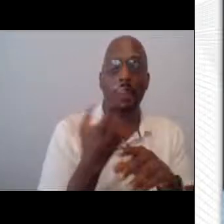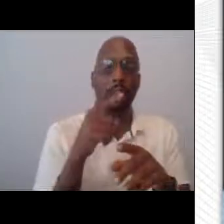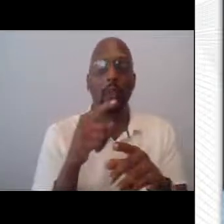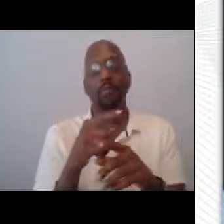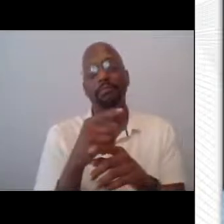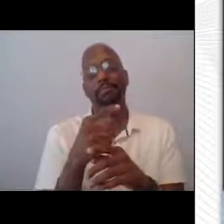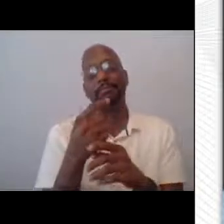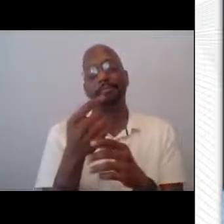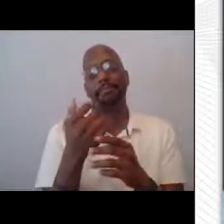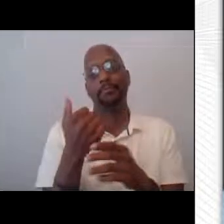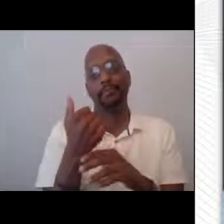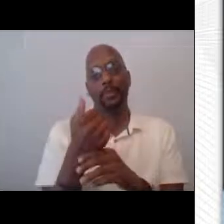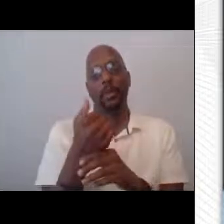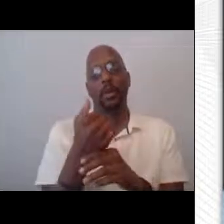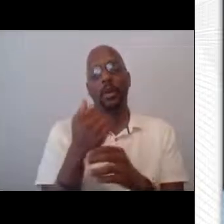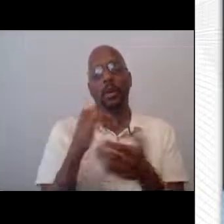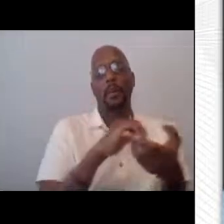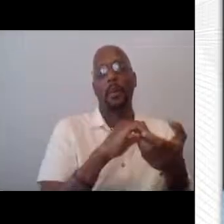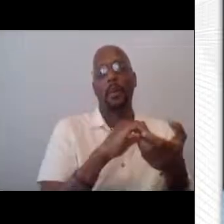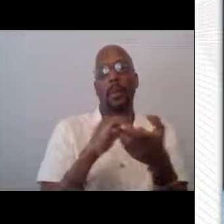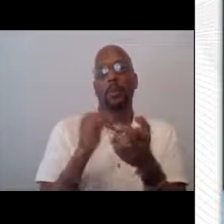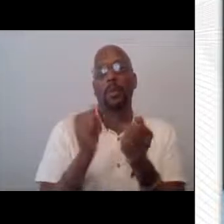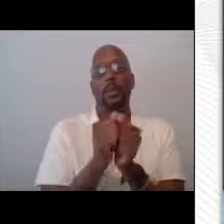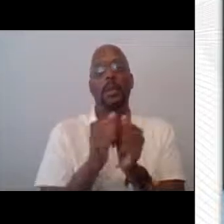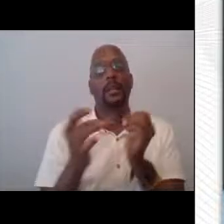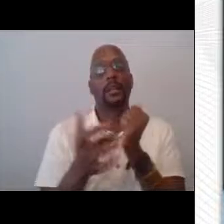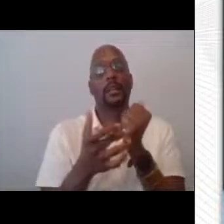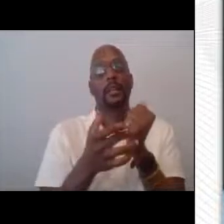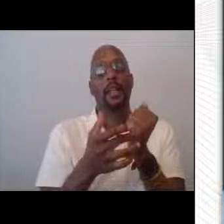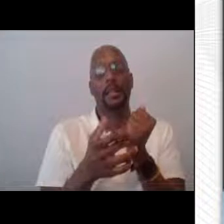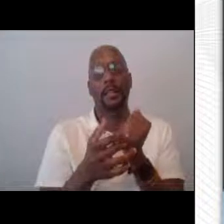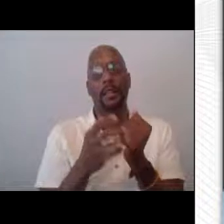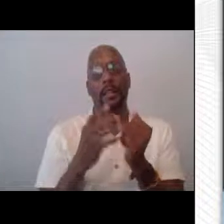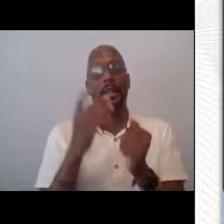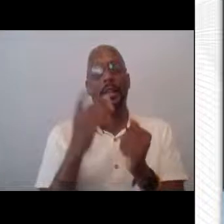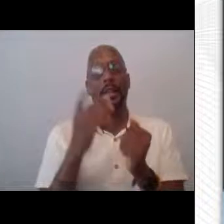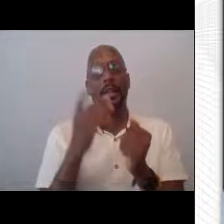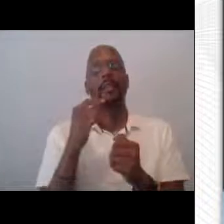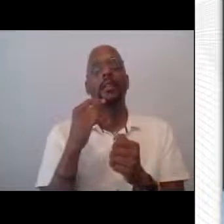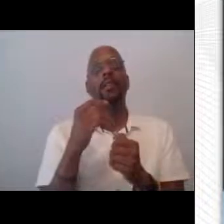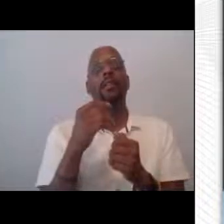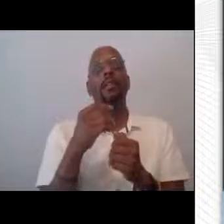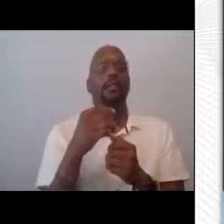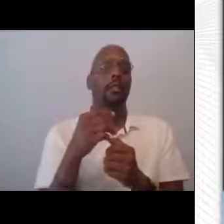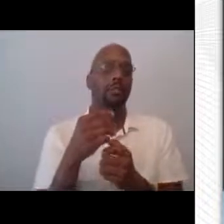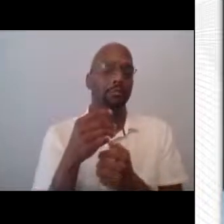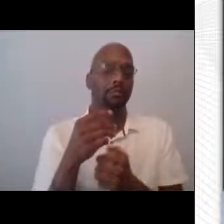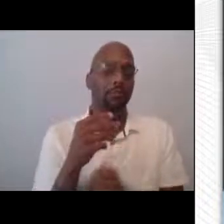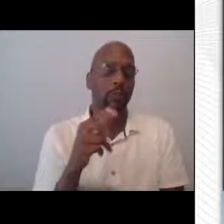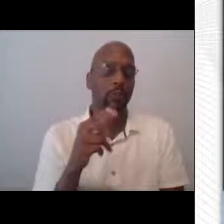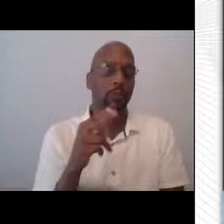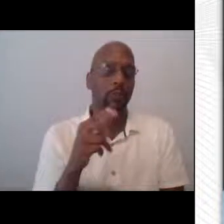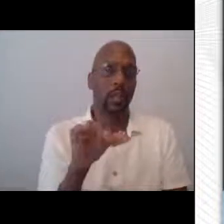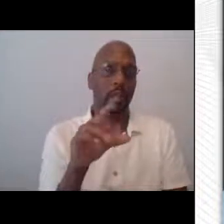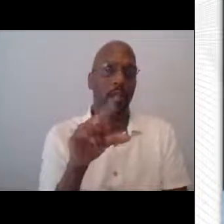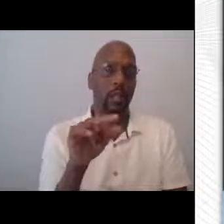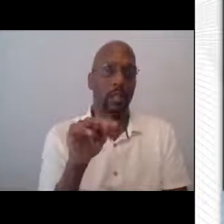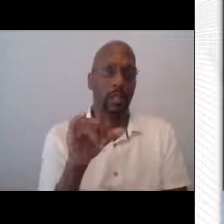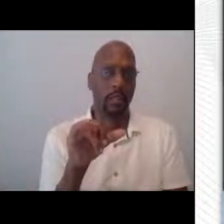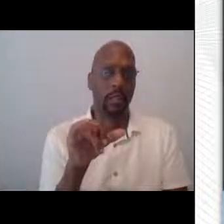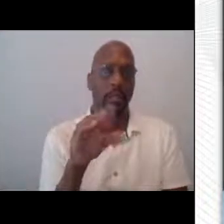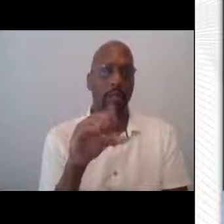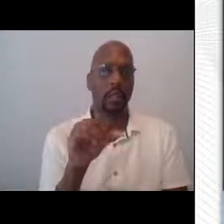direction as we partner with the Department of Technology and the California Public Utilities Commission to construct the Middle Mile